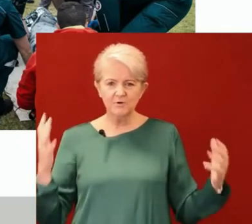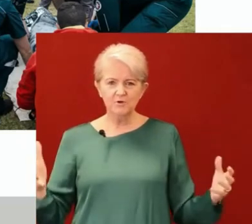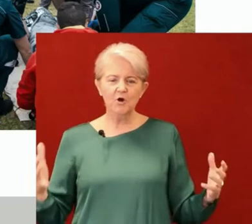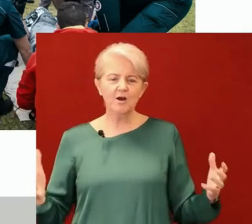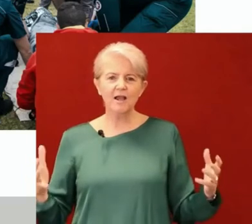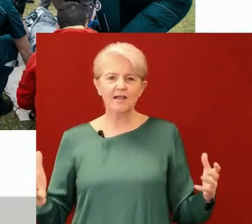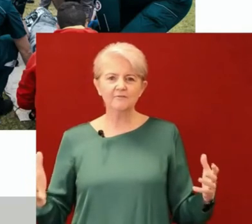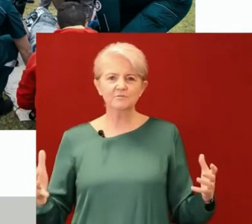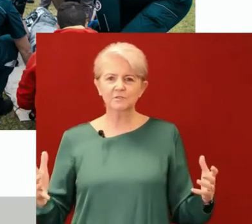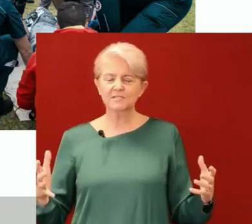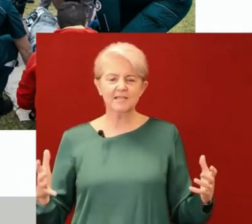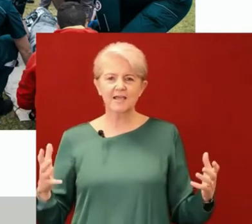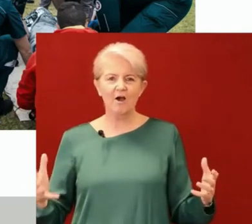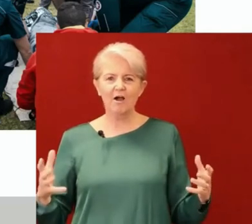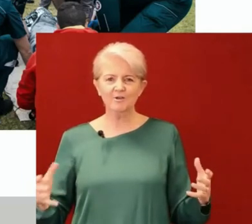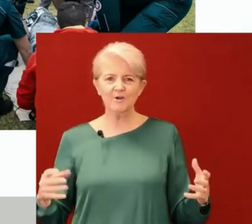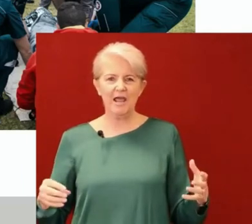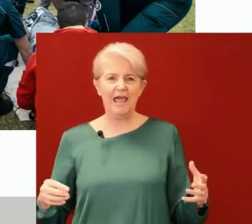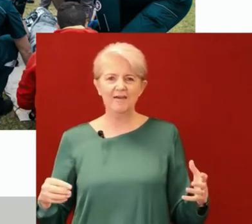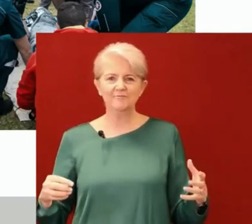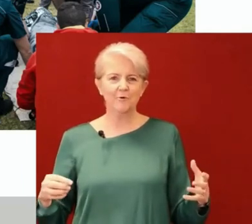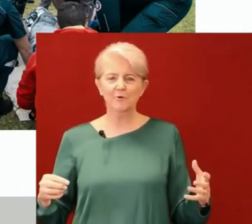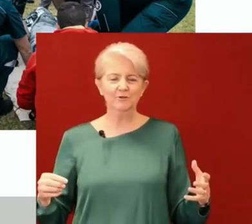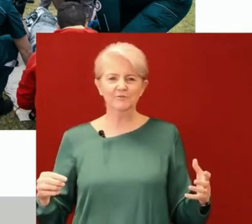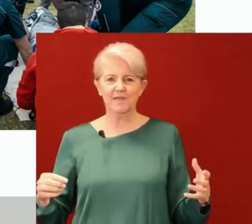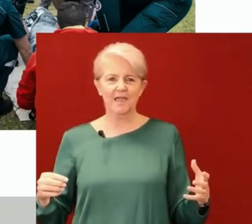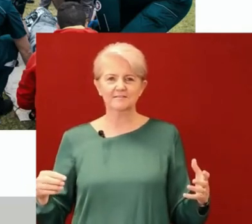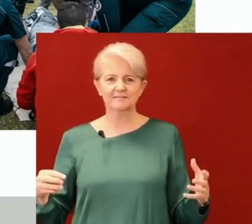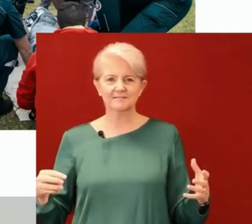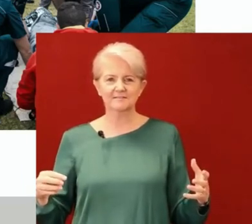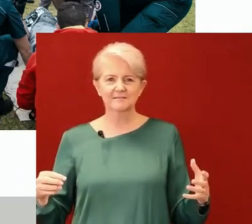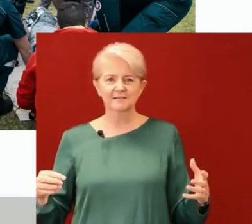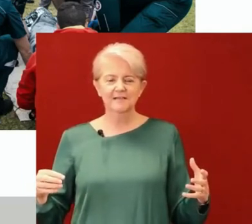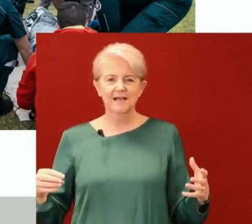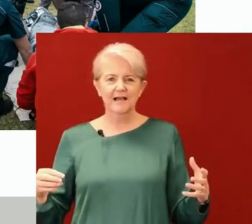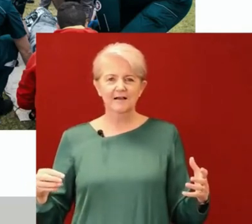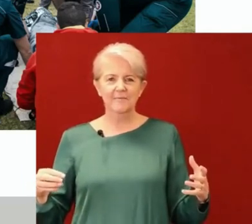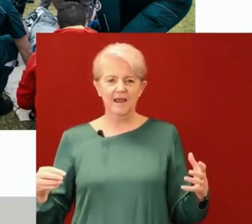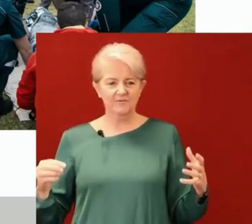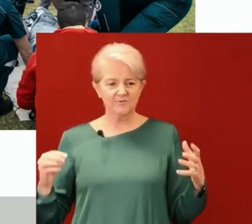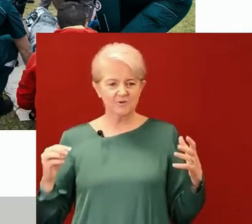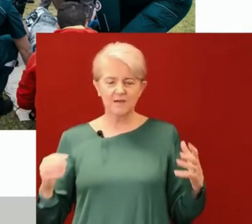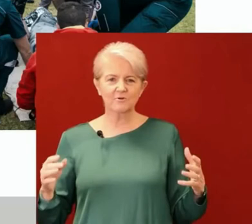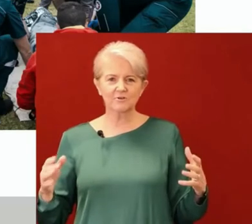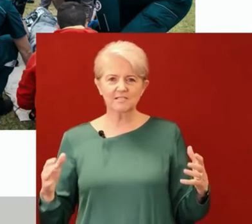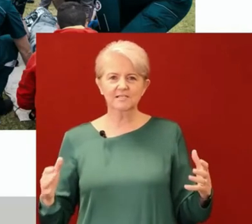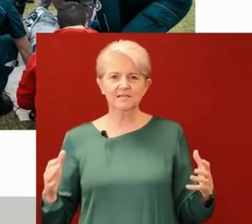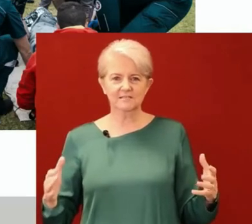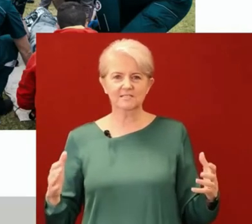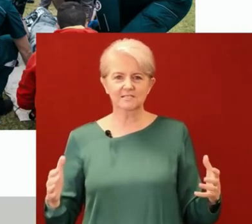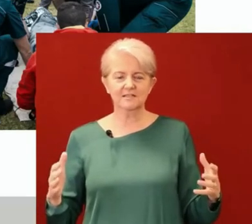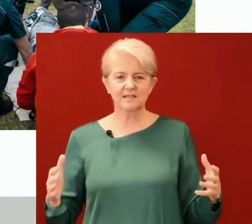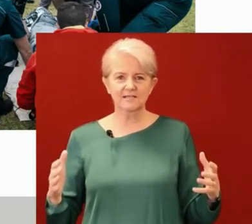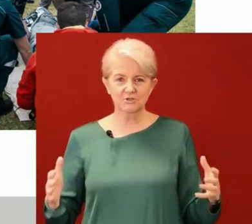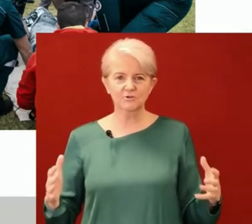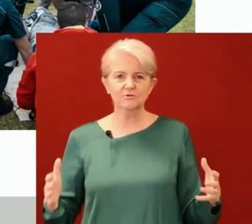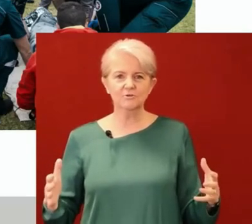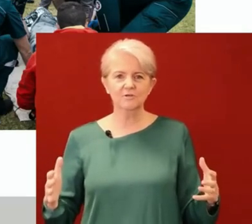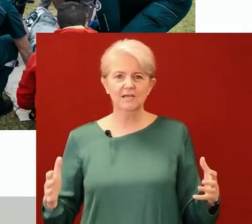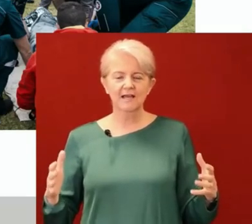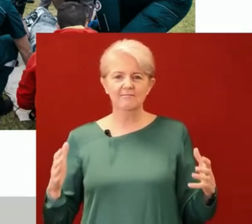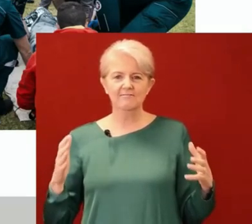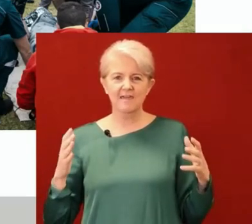I'm not uncomfortable in saying I don't have all of the answers. And if you come across a leader that says that they